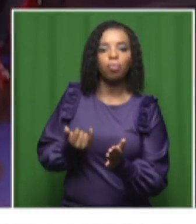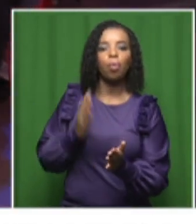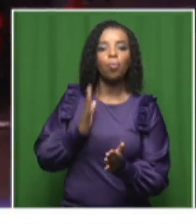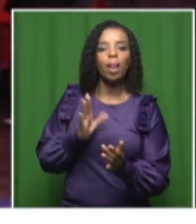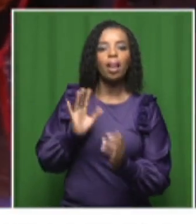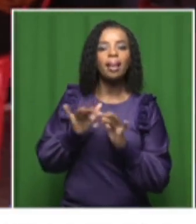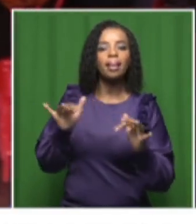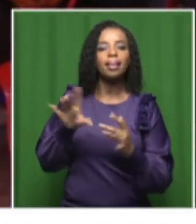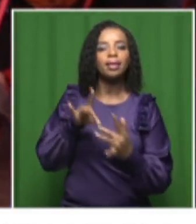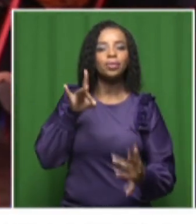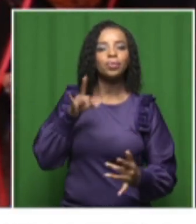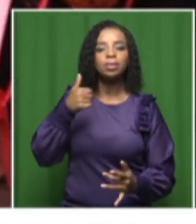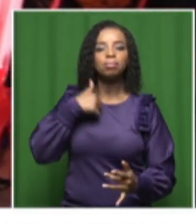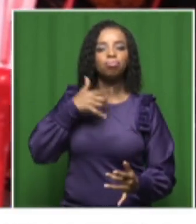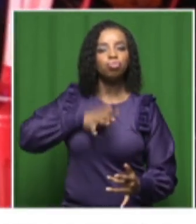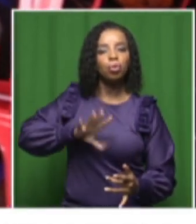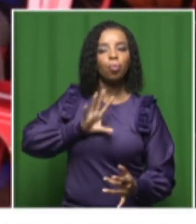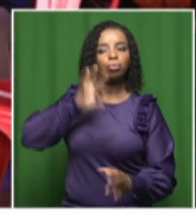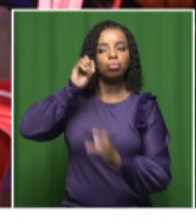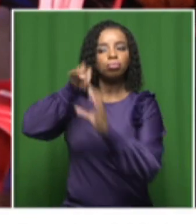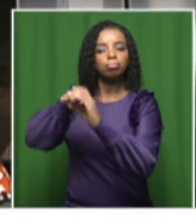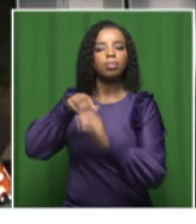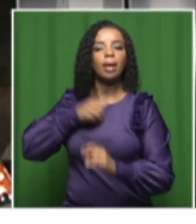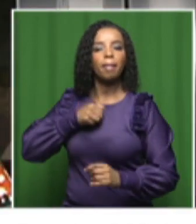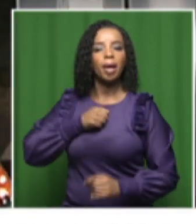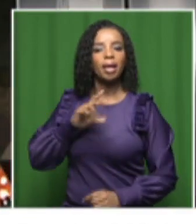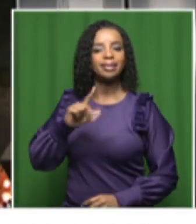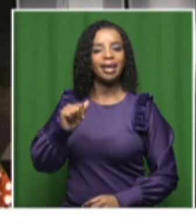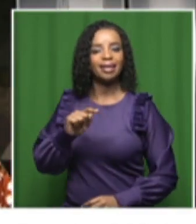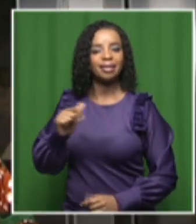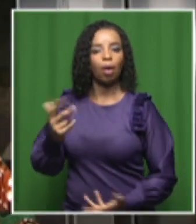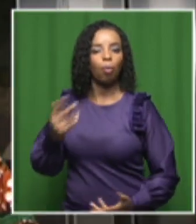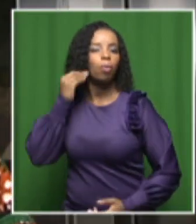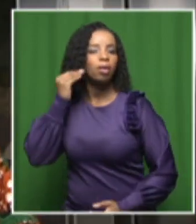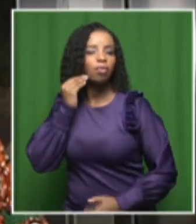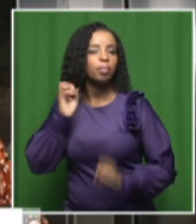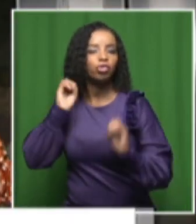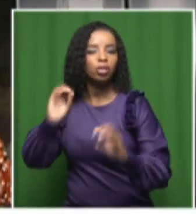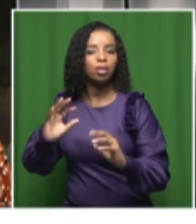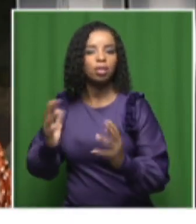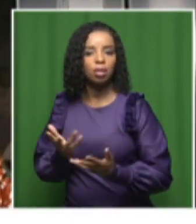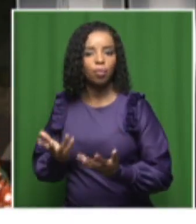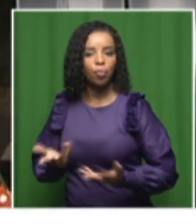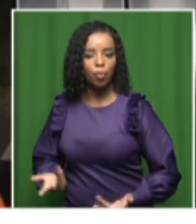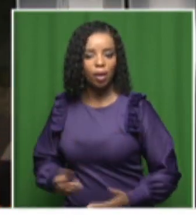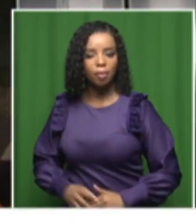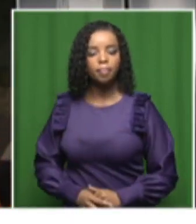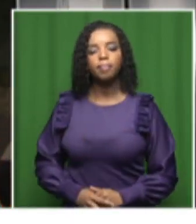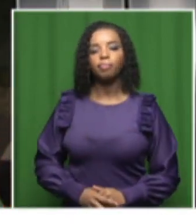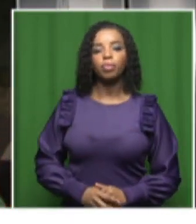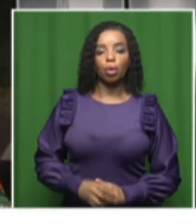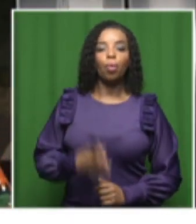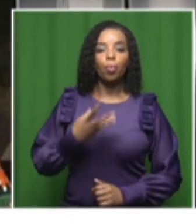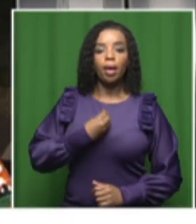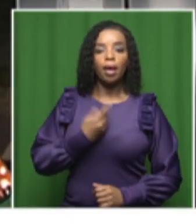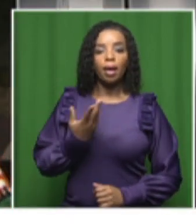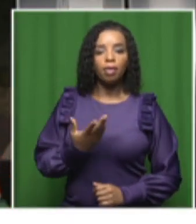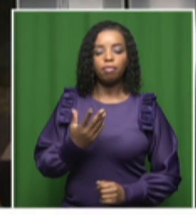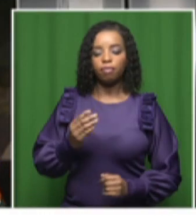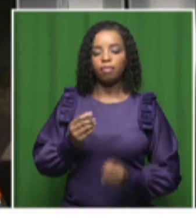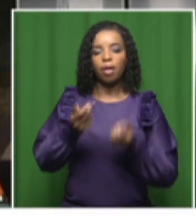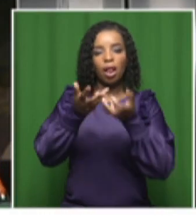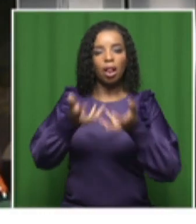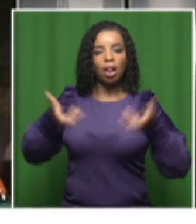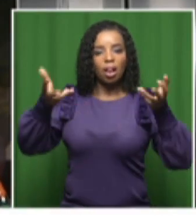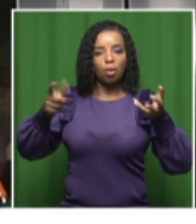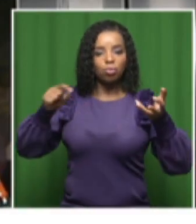store data. The big news is the launch of the Google Cloud region. We've had a cloud business on the continent for quite some time, but we're now